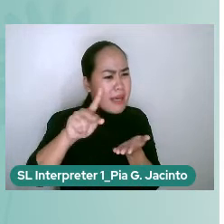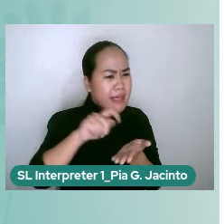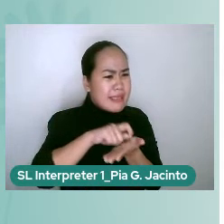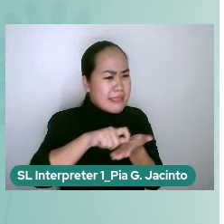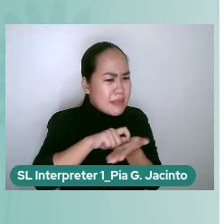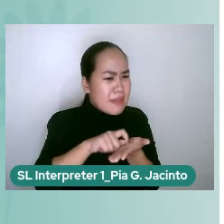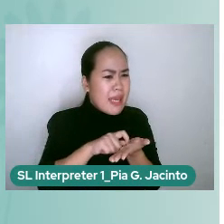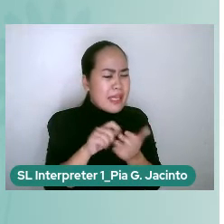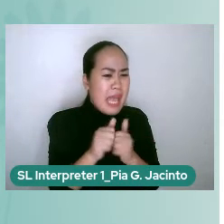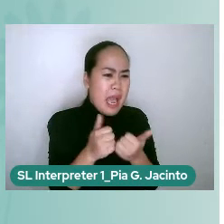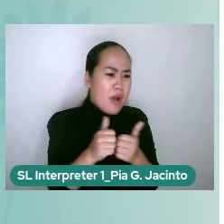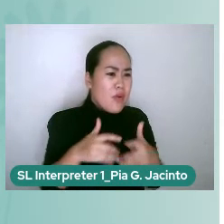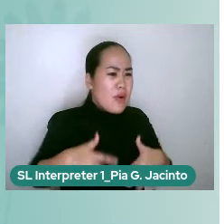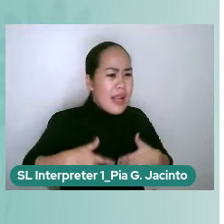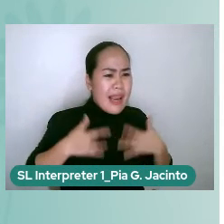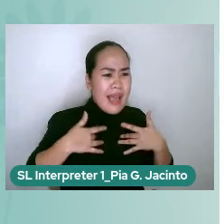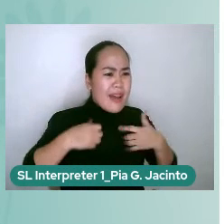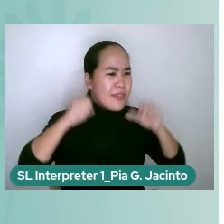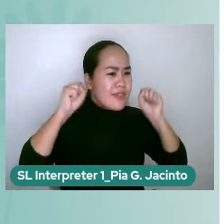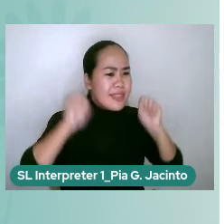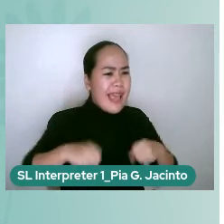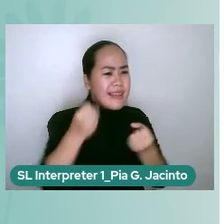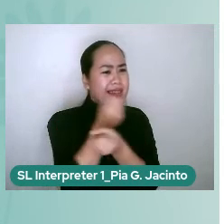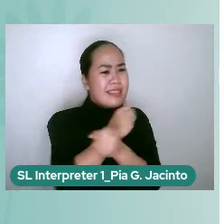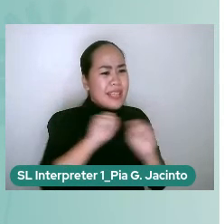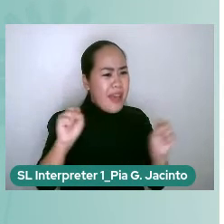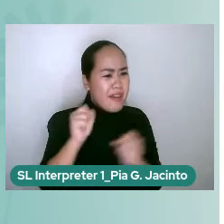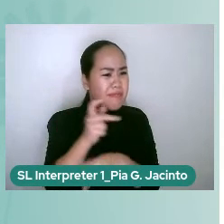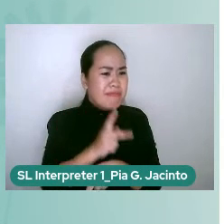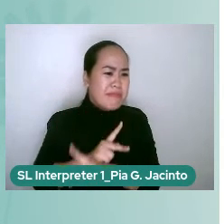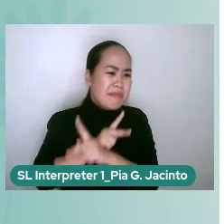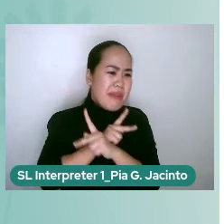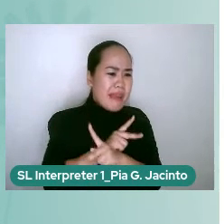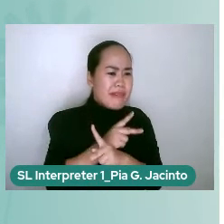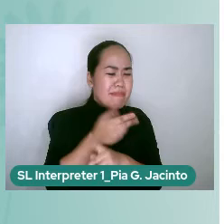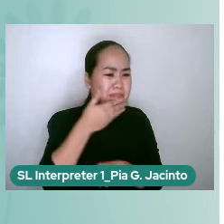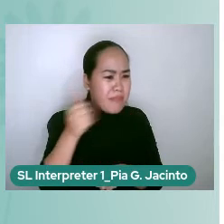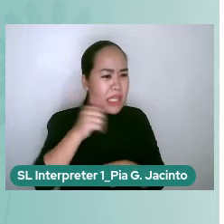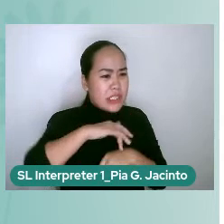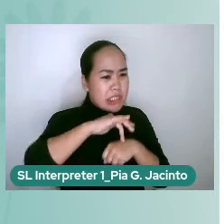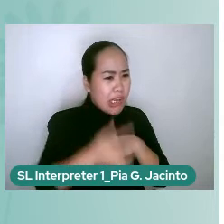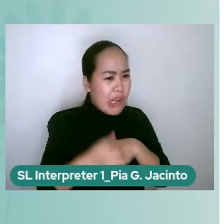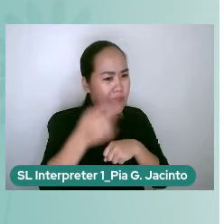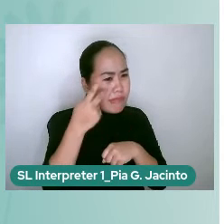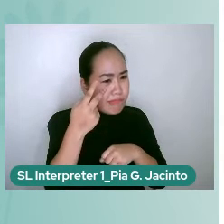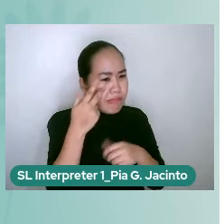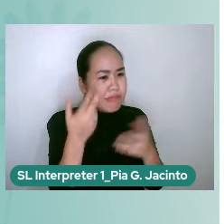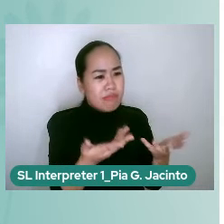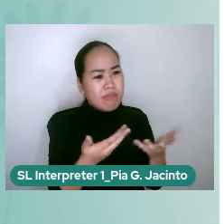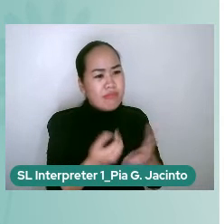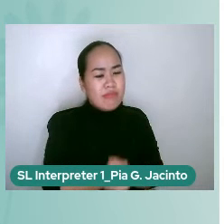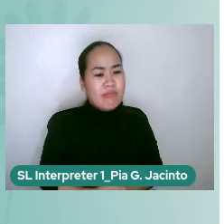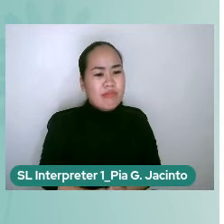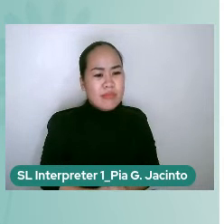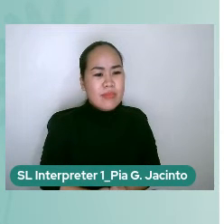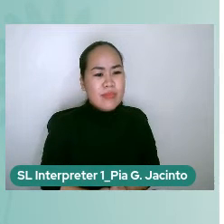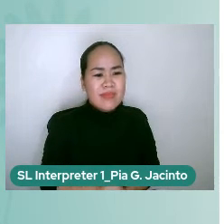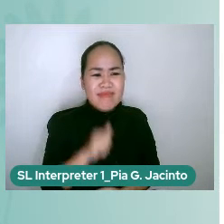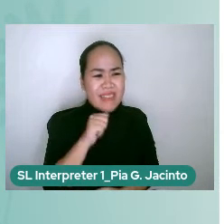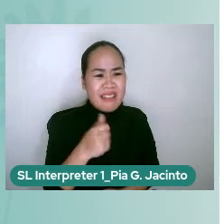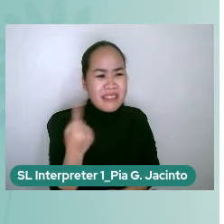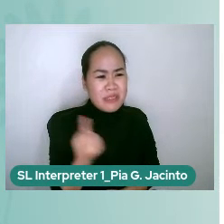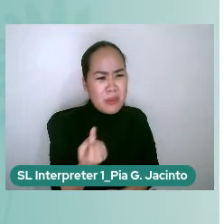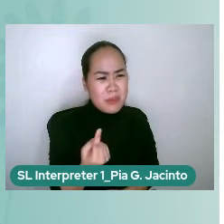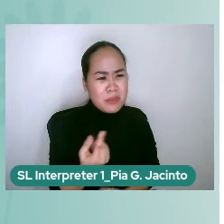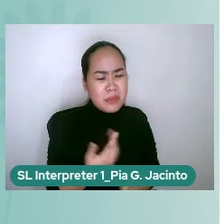would have been a preventable disease or one that could be detected early and treated effectively. And that's not alone. When